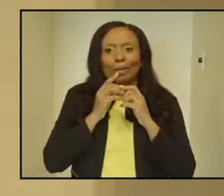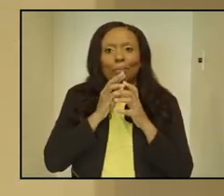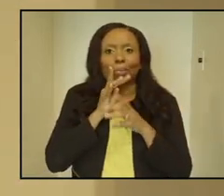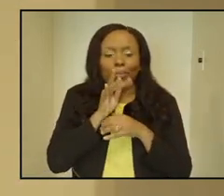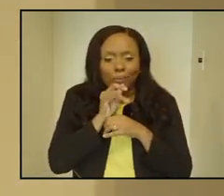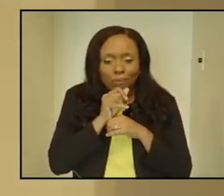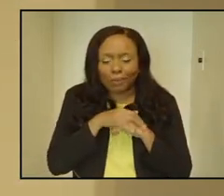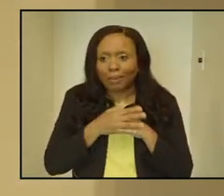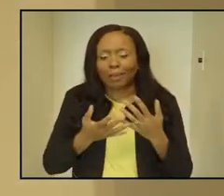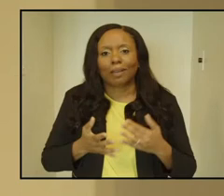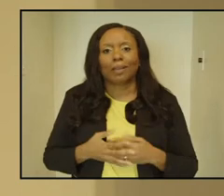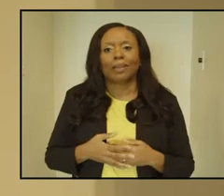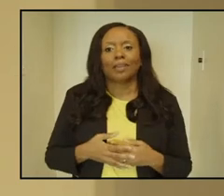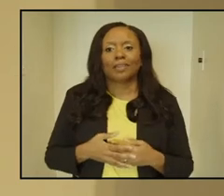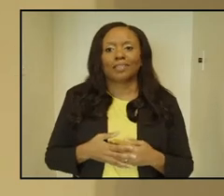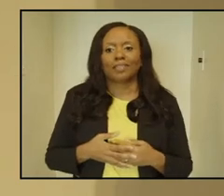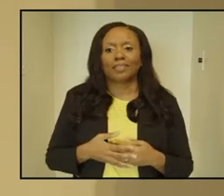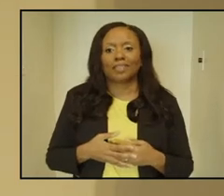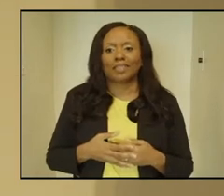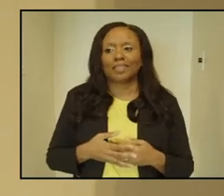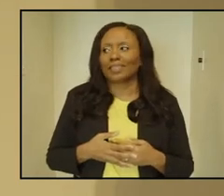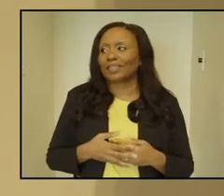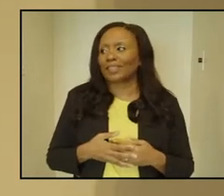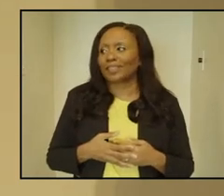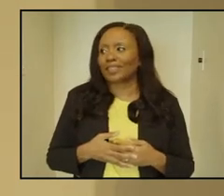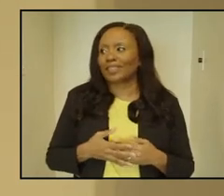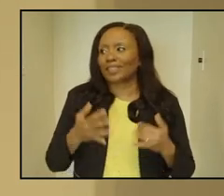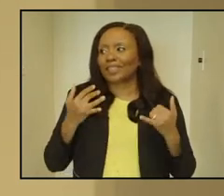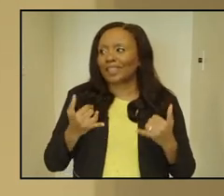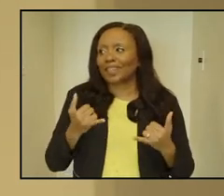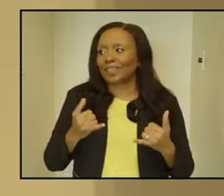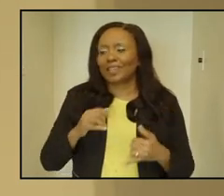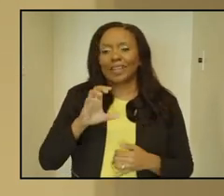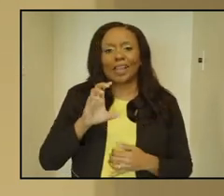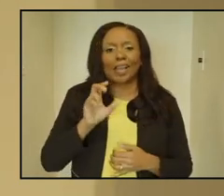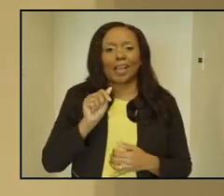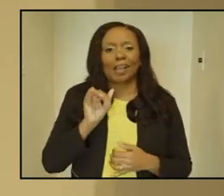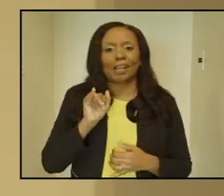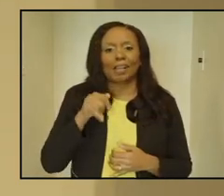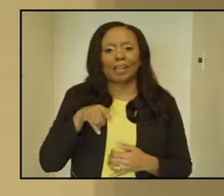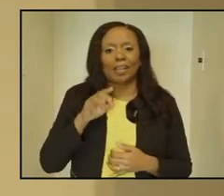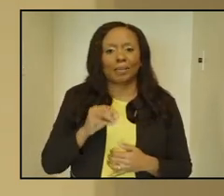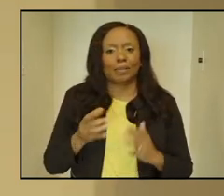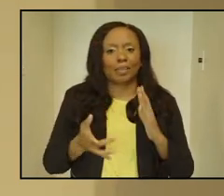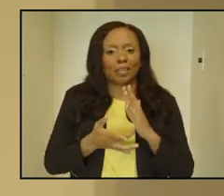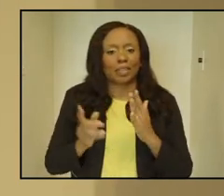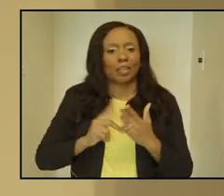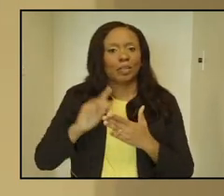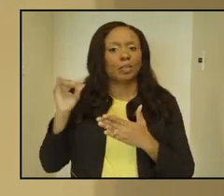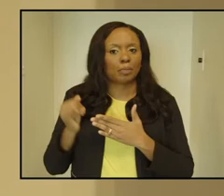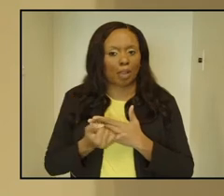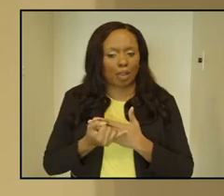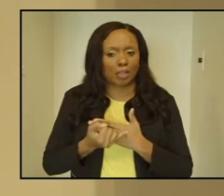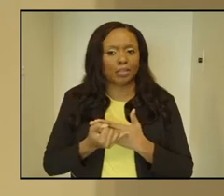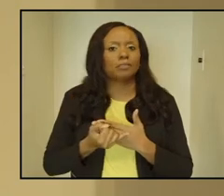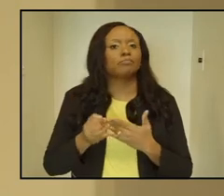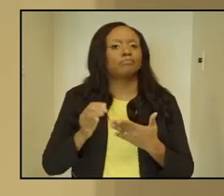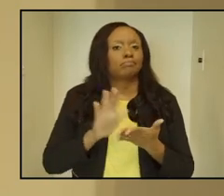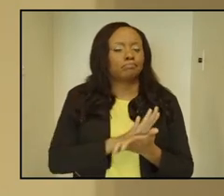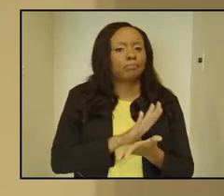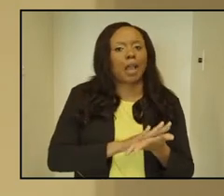Today's launch of CAIPO's digitalization project, symbol of transition to digital